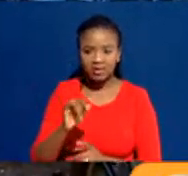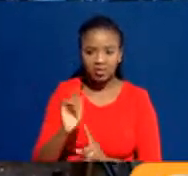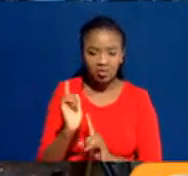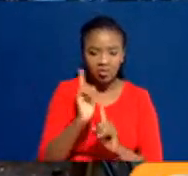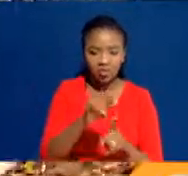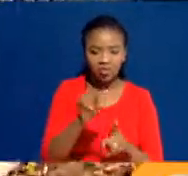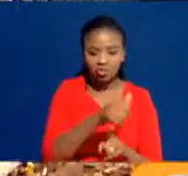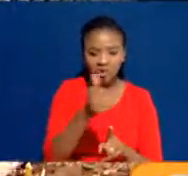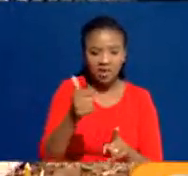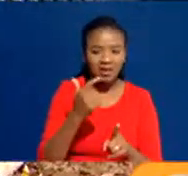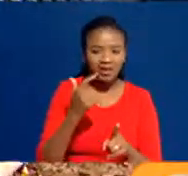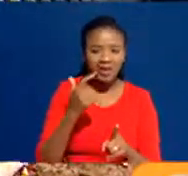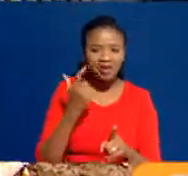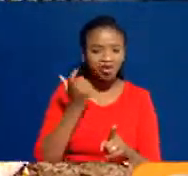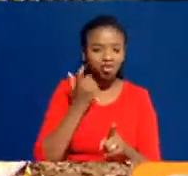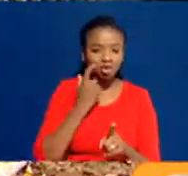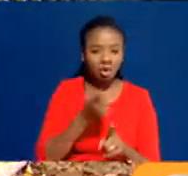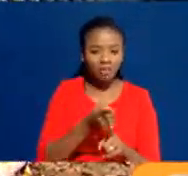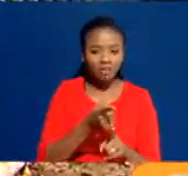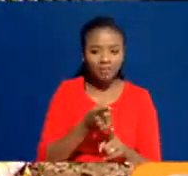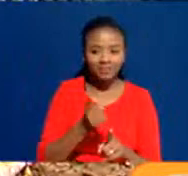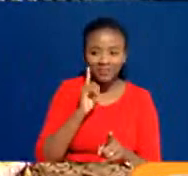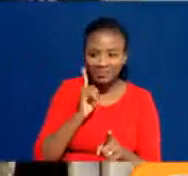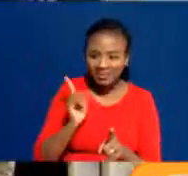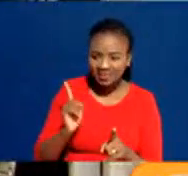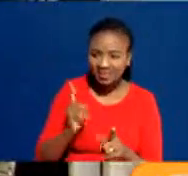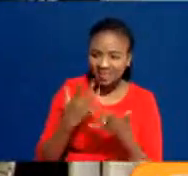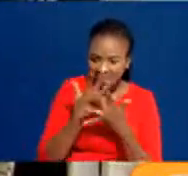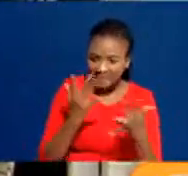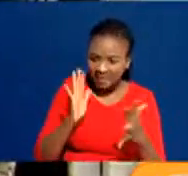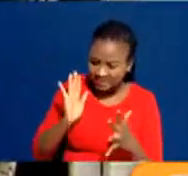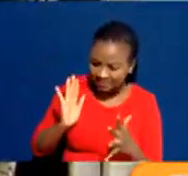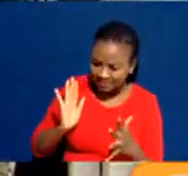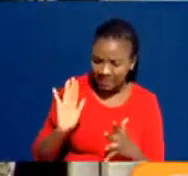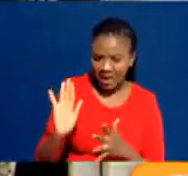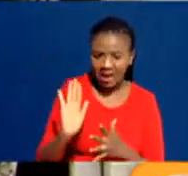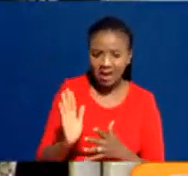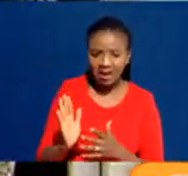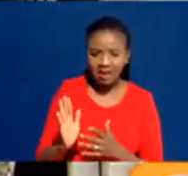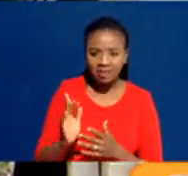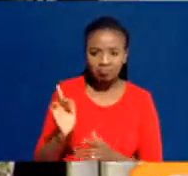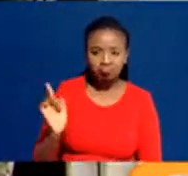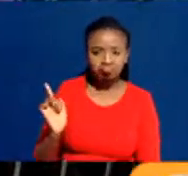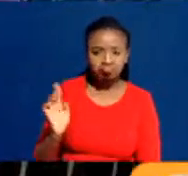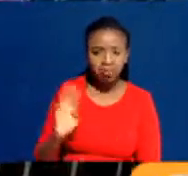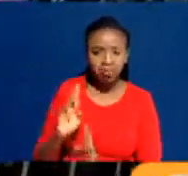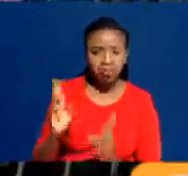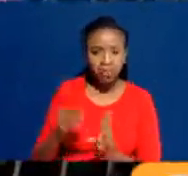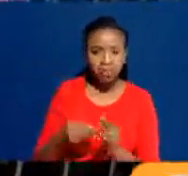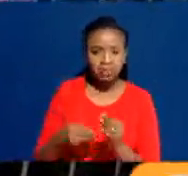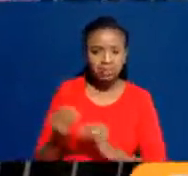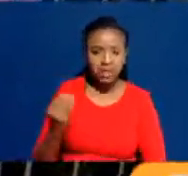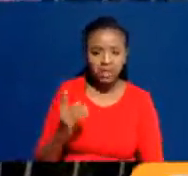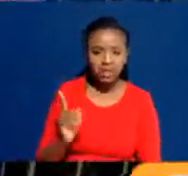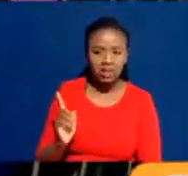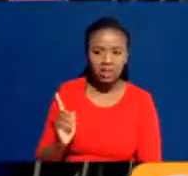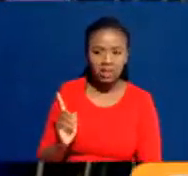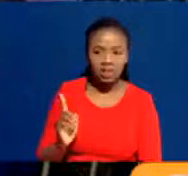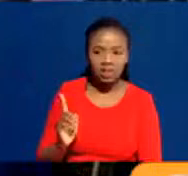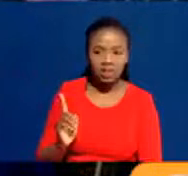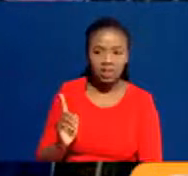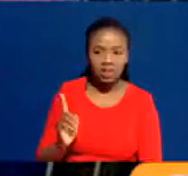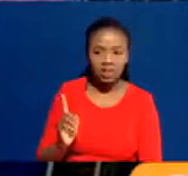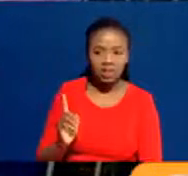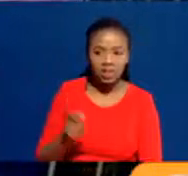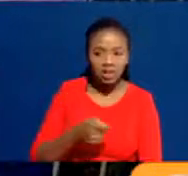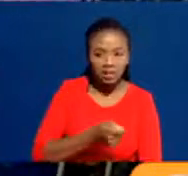to a roadside open shop where house items that were confiscated during the demolition, including window frames